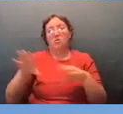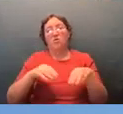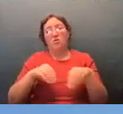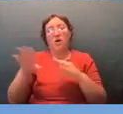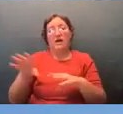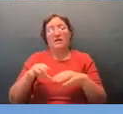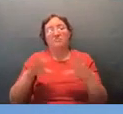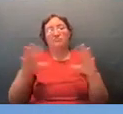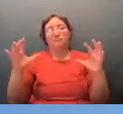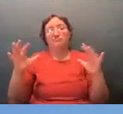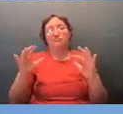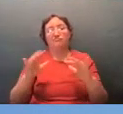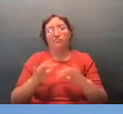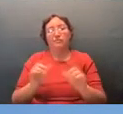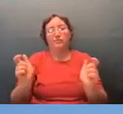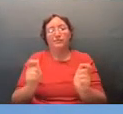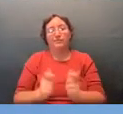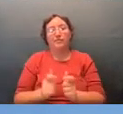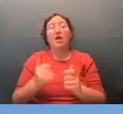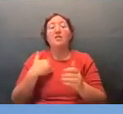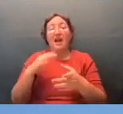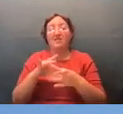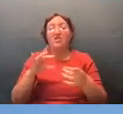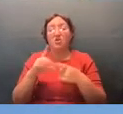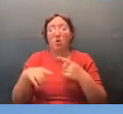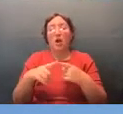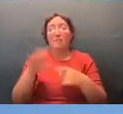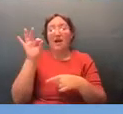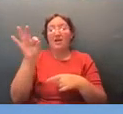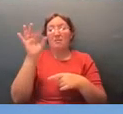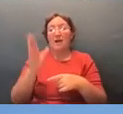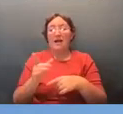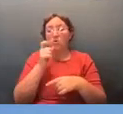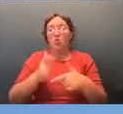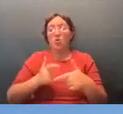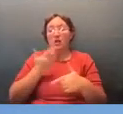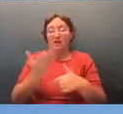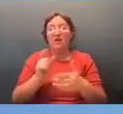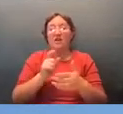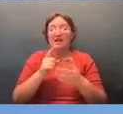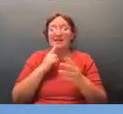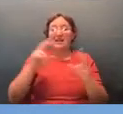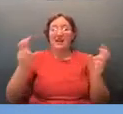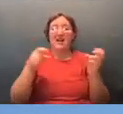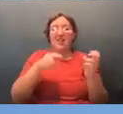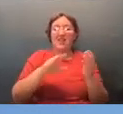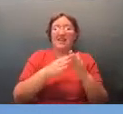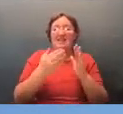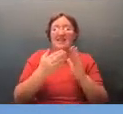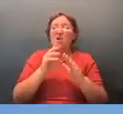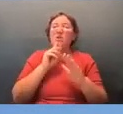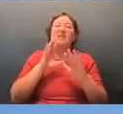story of a pastor who lived out here that wrote, "This town is a sea of